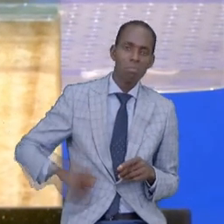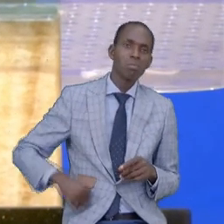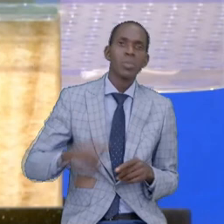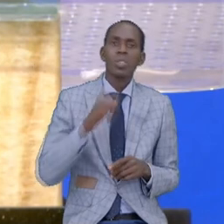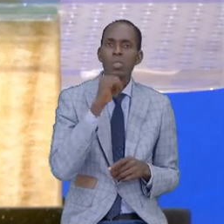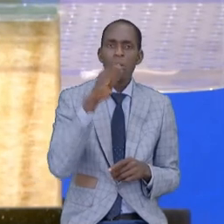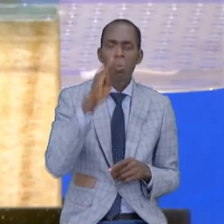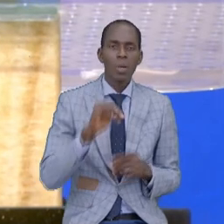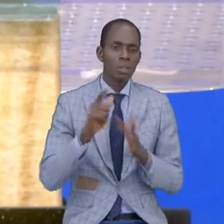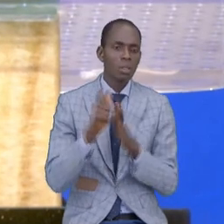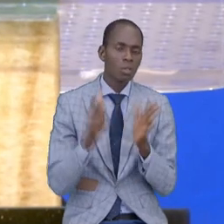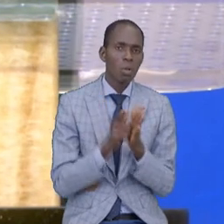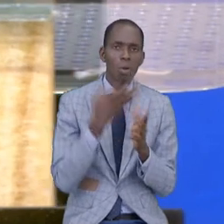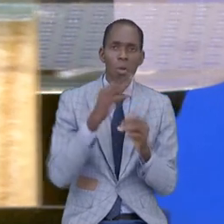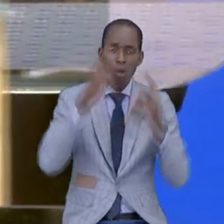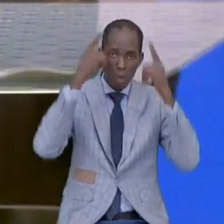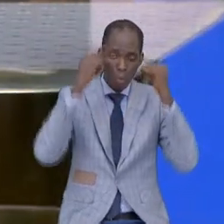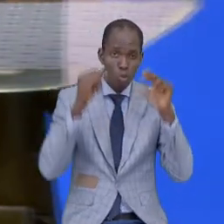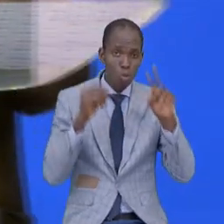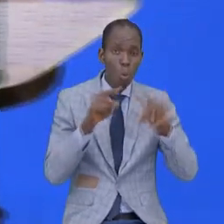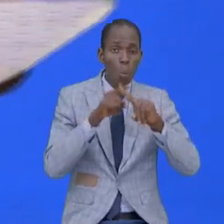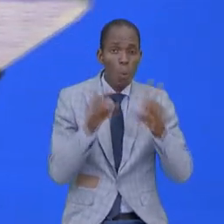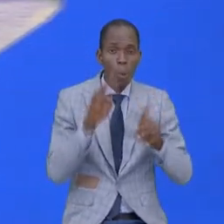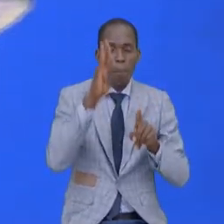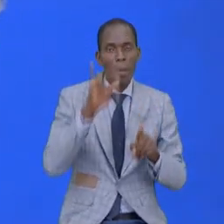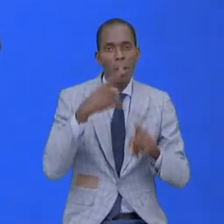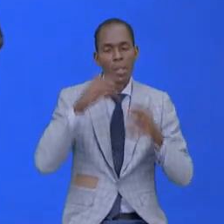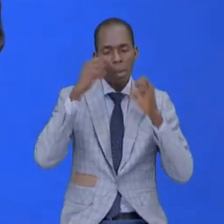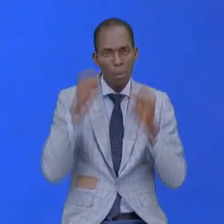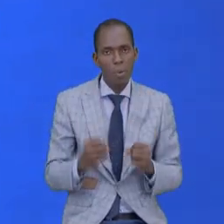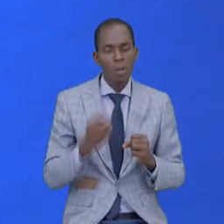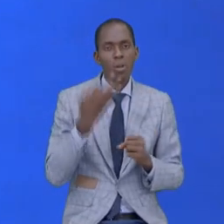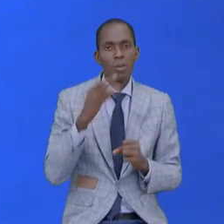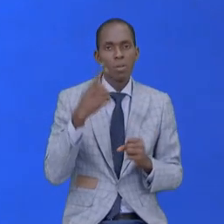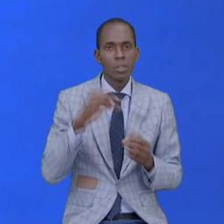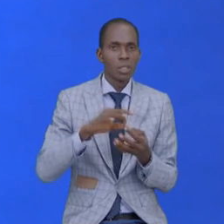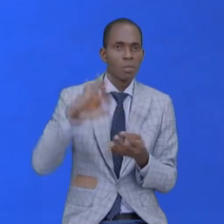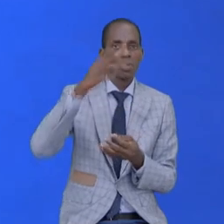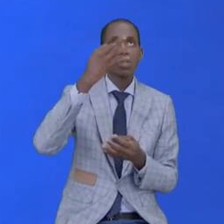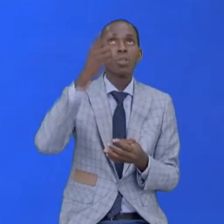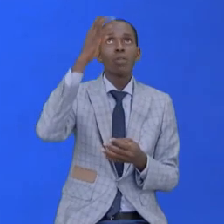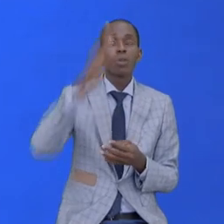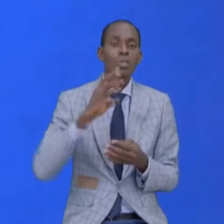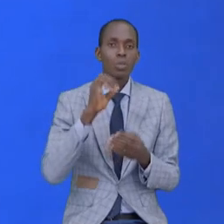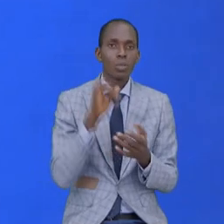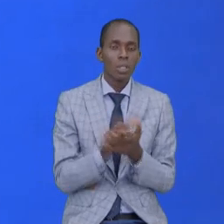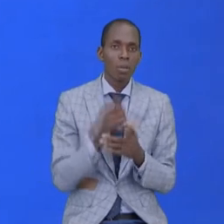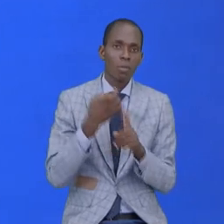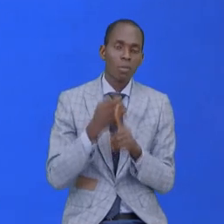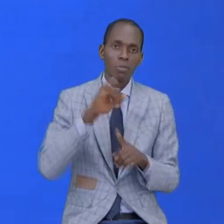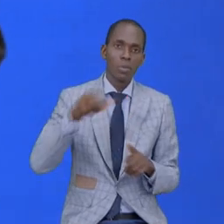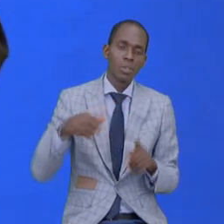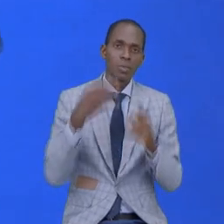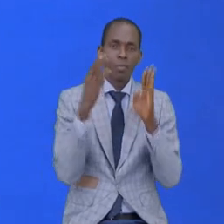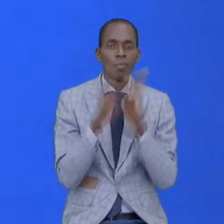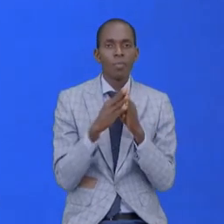the law of Moses, by the power of the Spirit of God, so that from Jerusalem